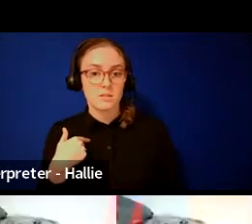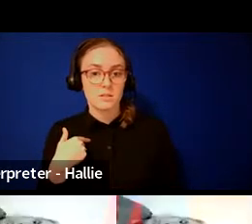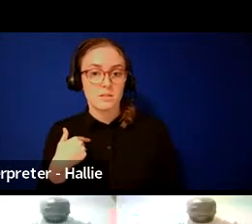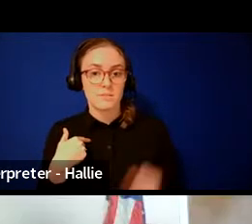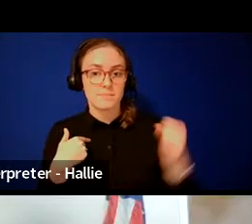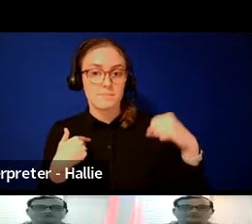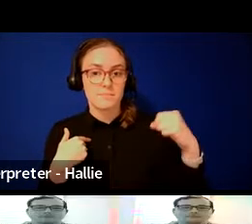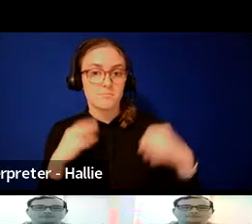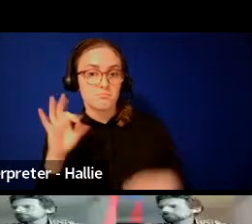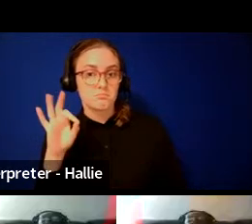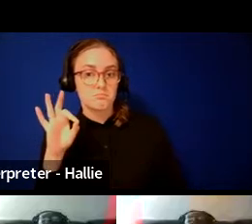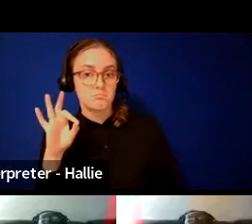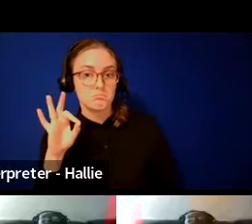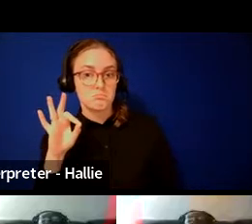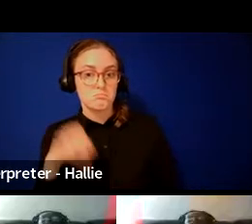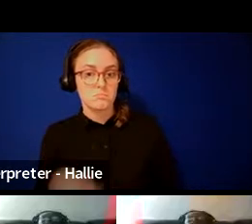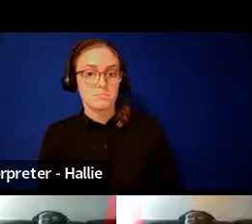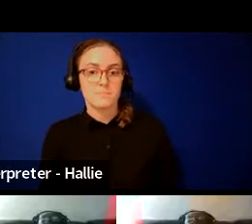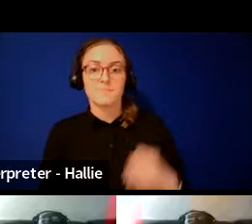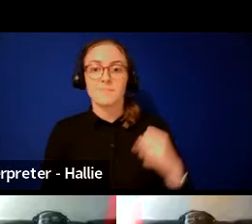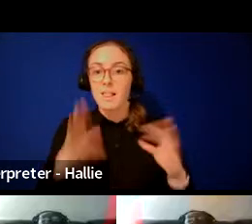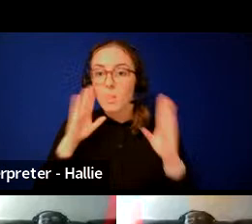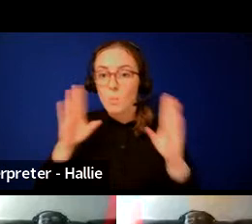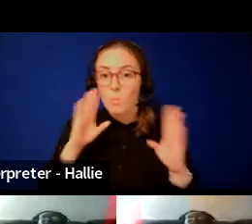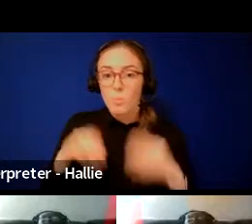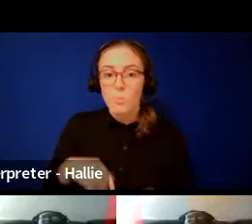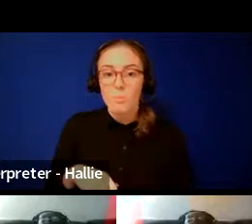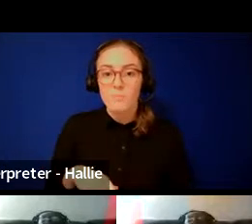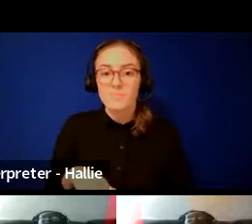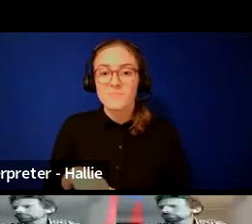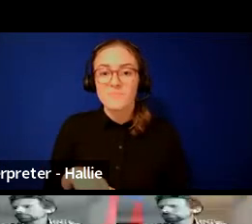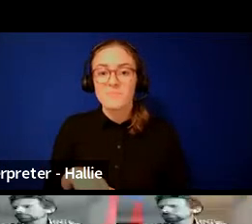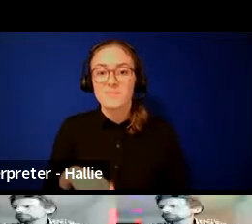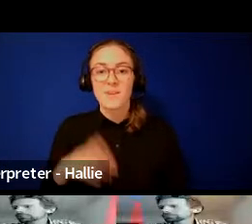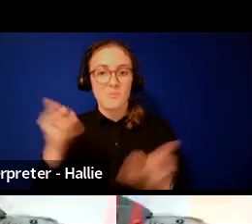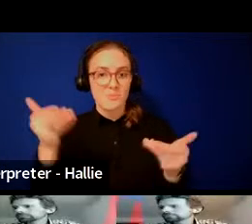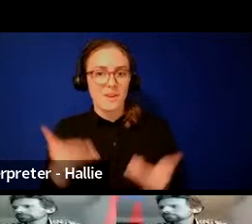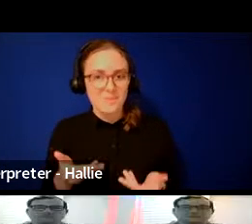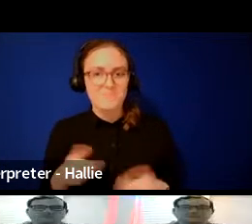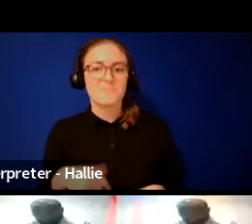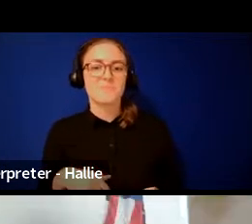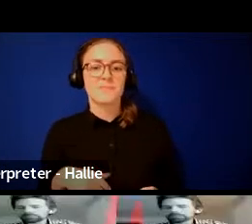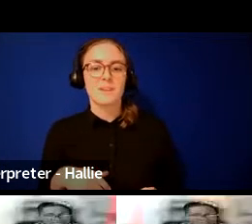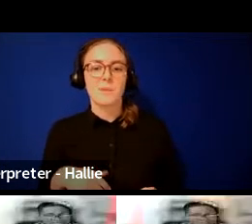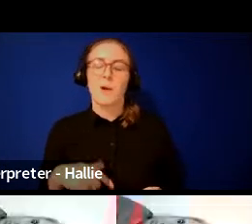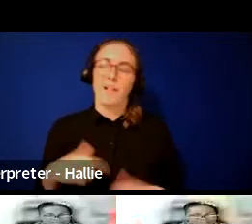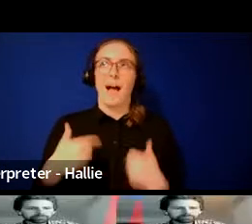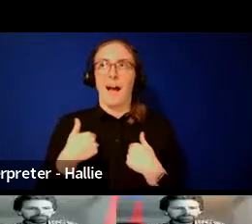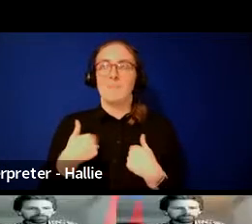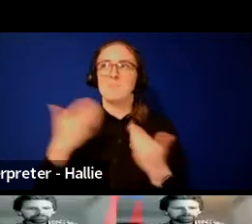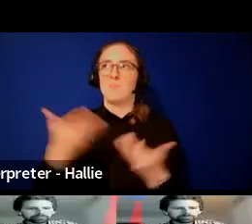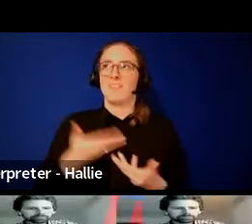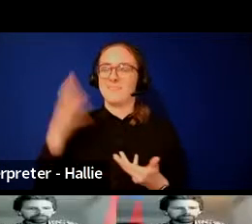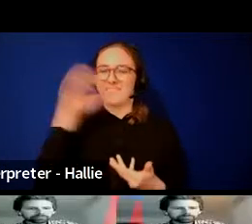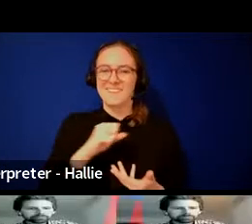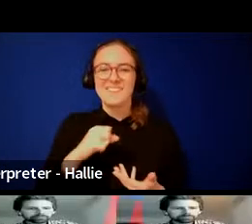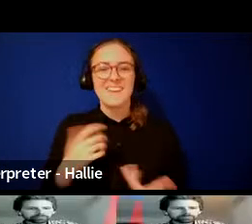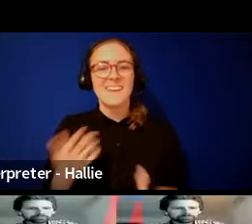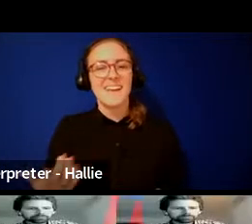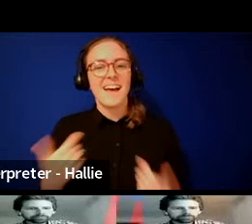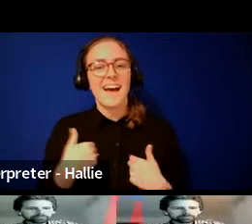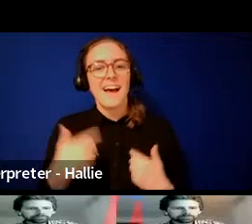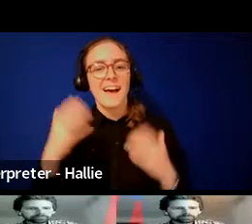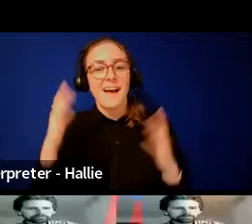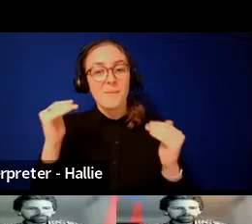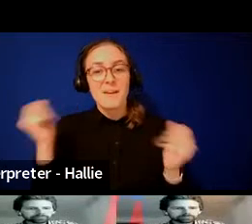We're all good? Hello, Yes, sir. guys. Oh, welcome. Well, I'm welcome to be here. I hope everybody had a